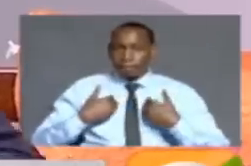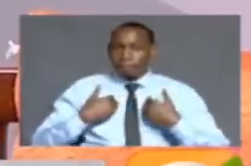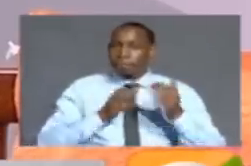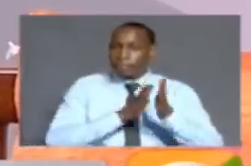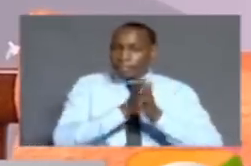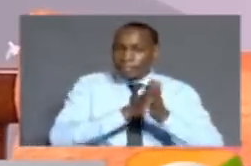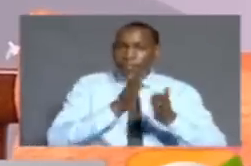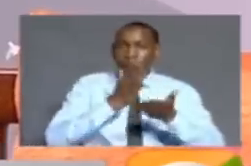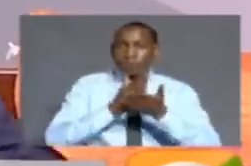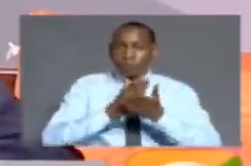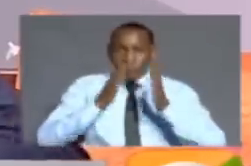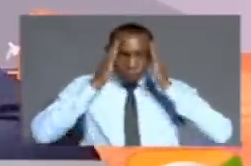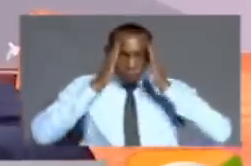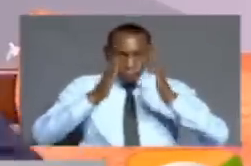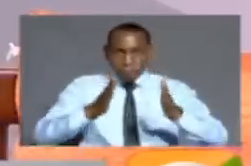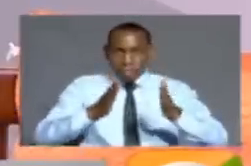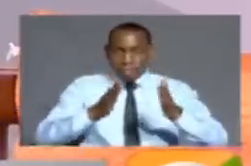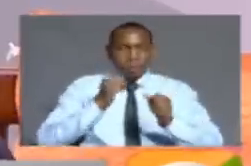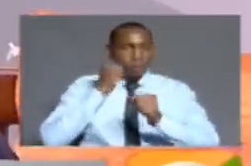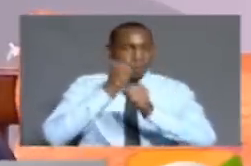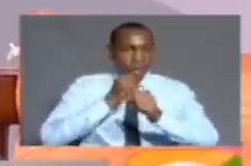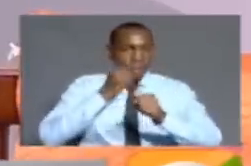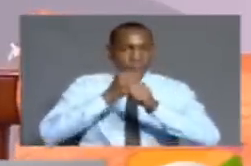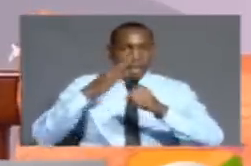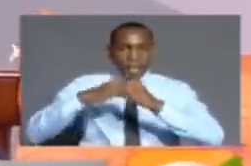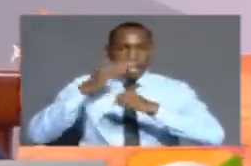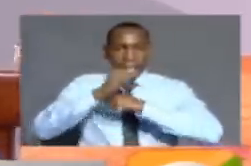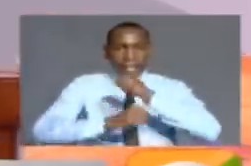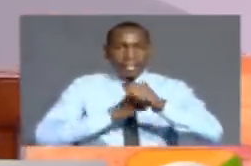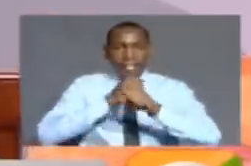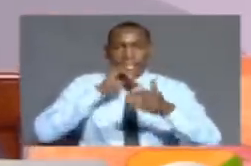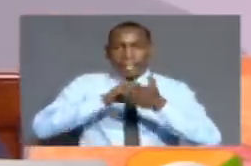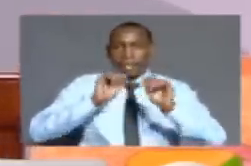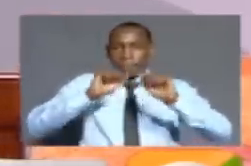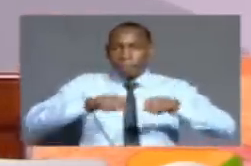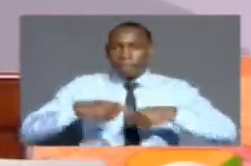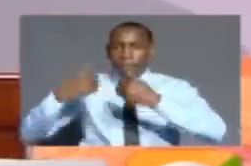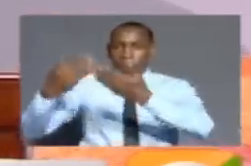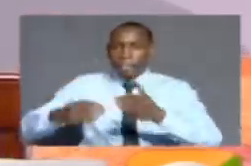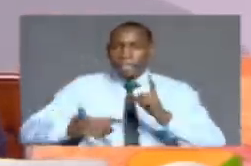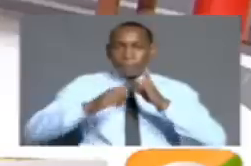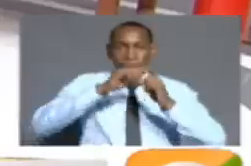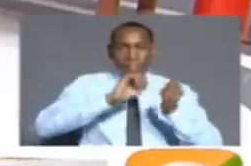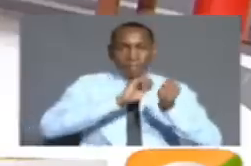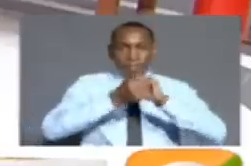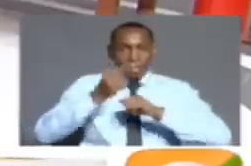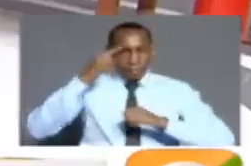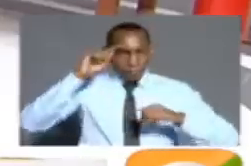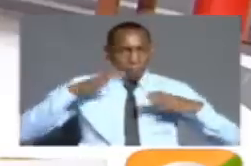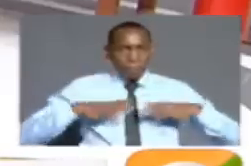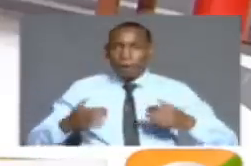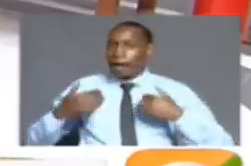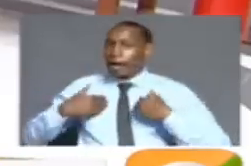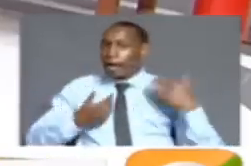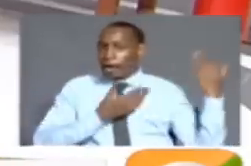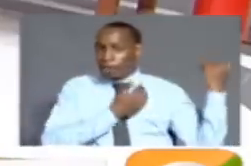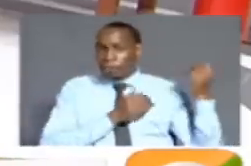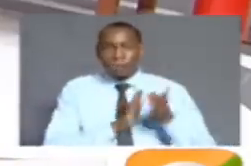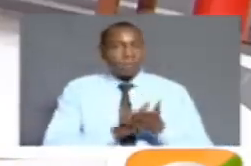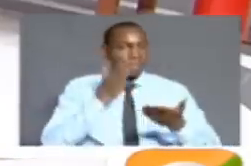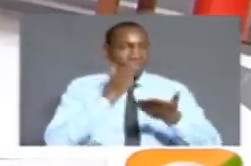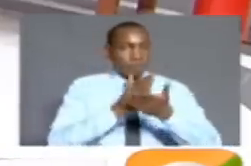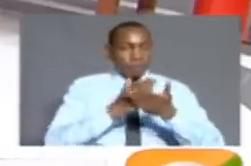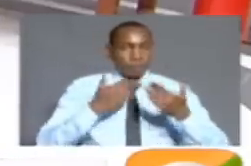I am determined to go the whole 9 years to ensure that I can bring positive change to the people. And you're hopeful. Absolutely. You're both